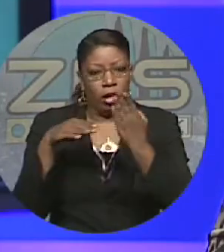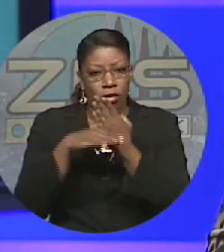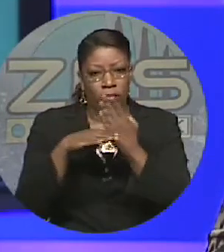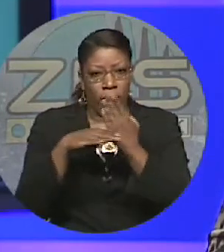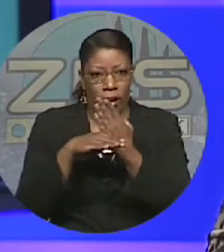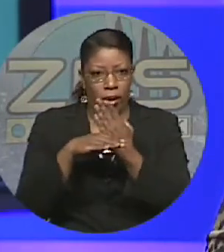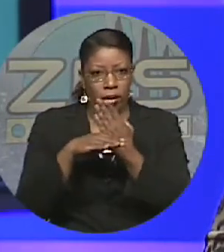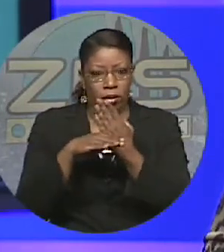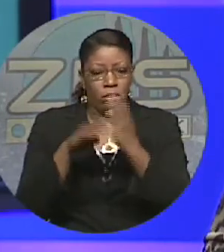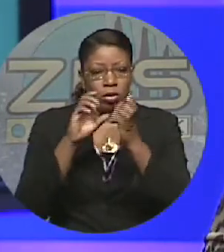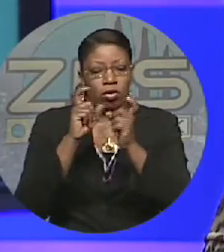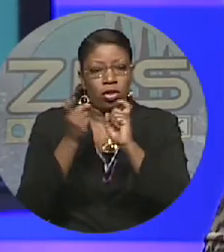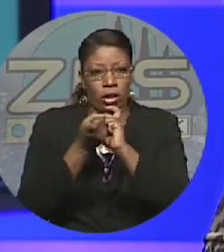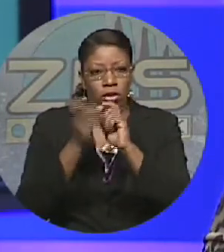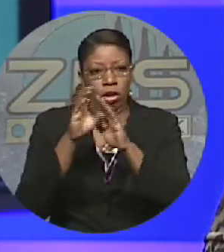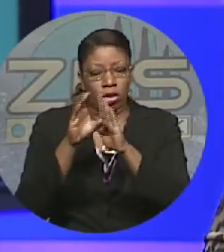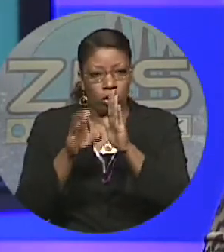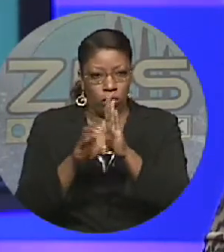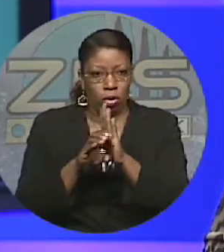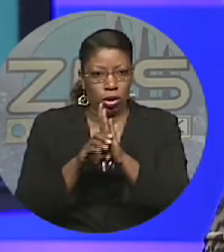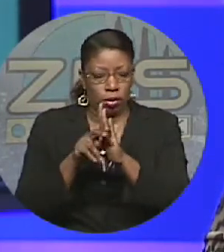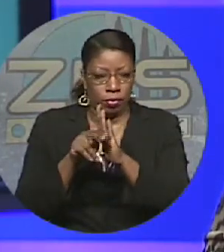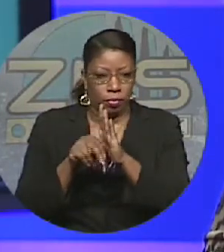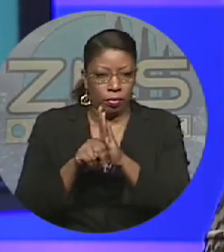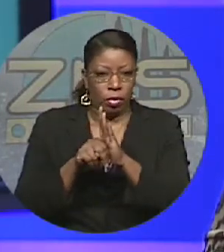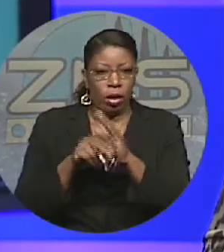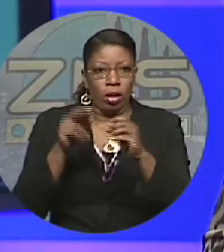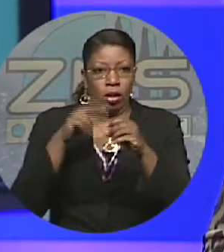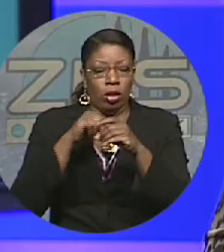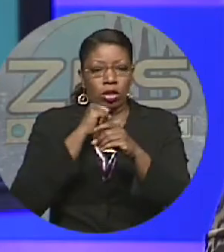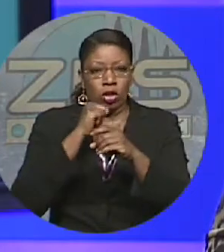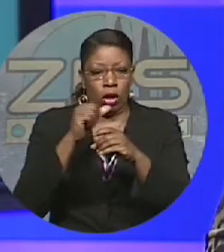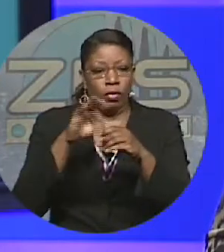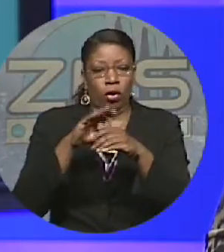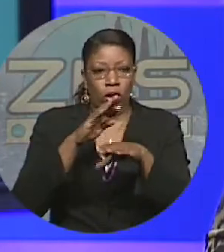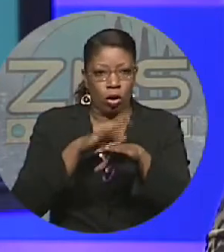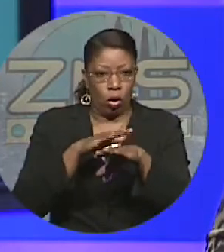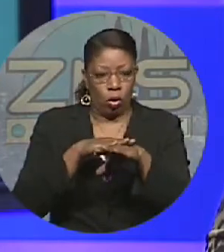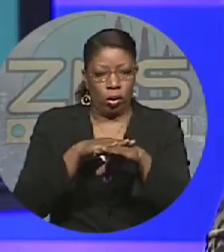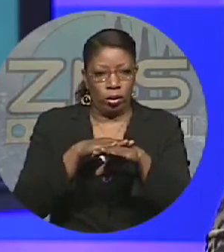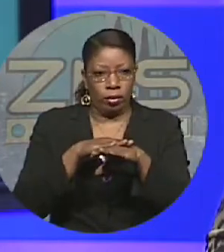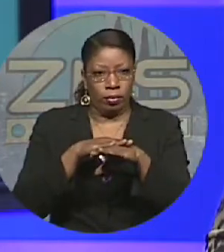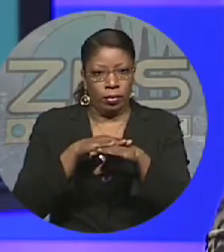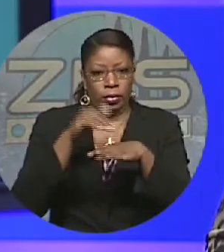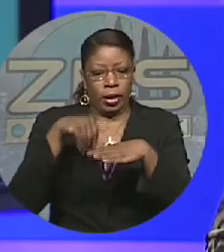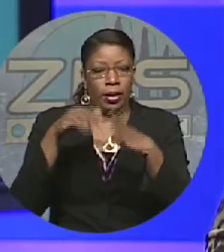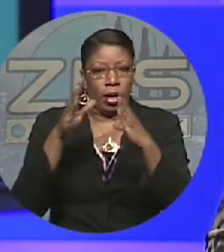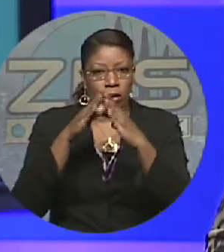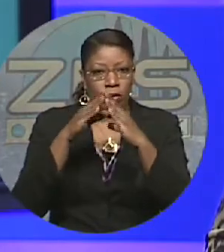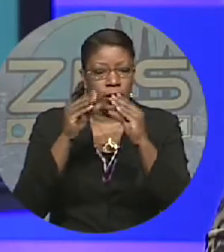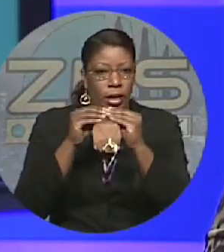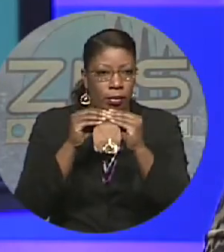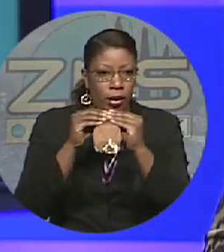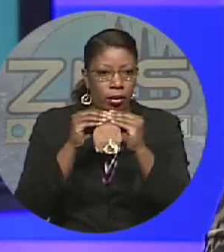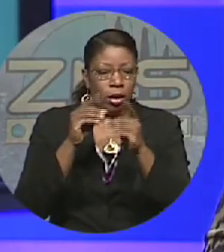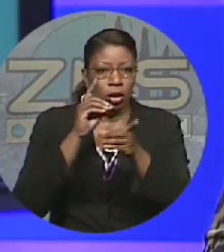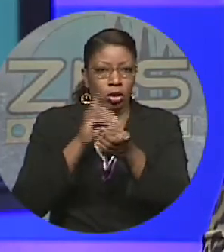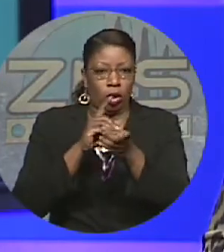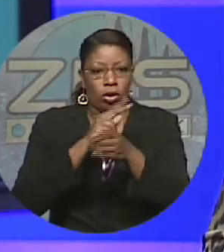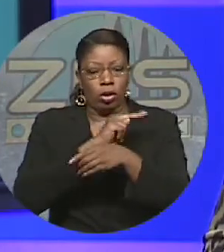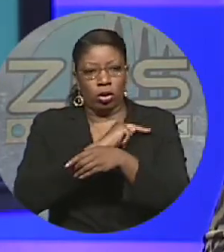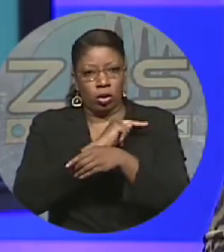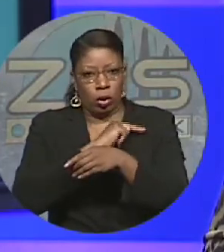amend the Constitution. The bills were not voted on in Parliament after Leader of Government Business in the House of Assembly, Dr. Bernard